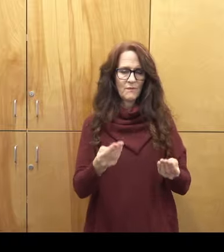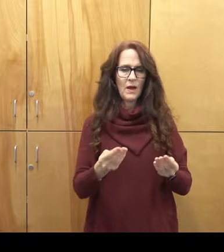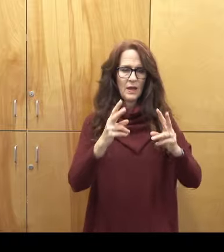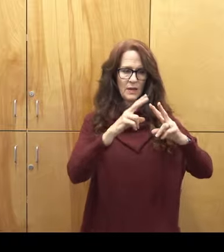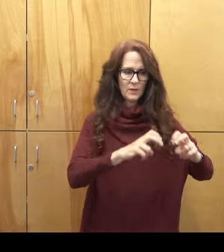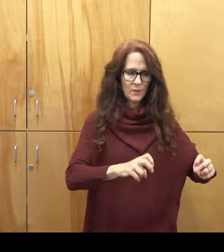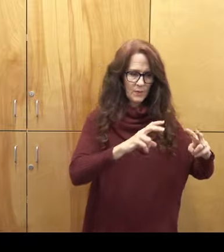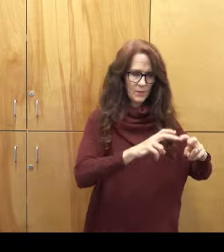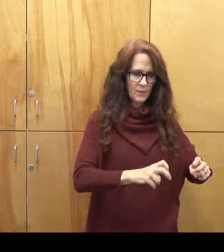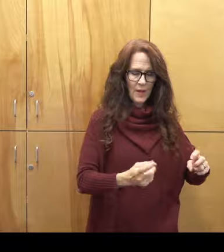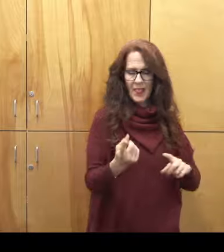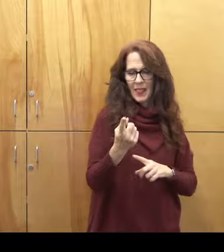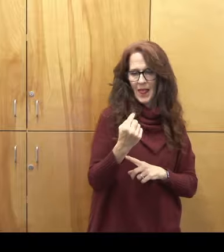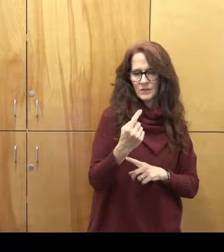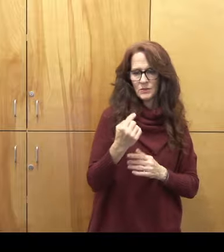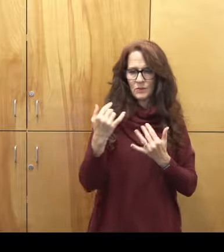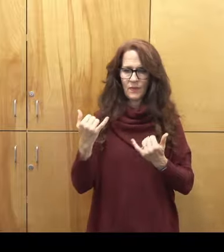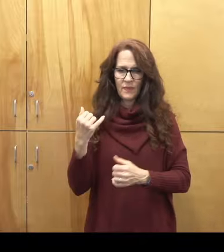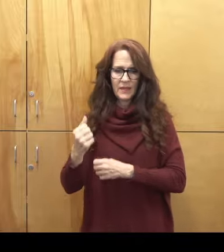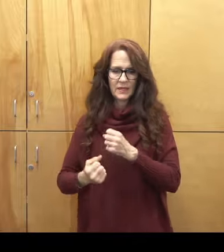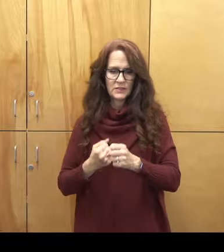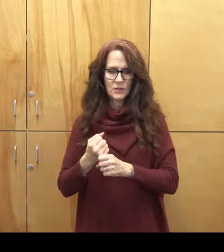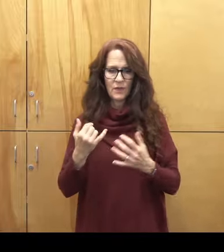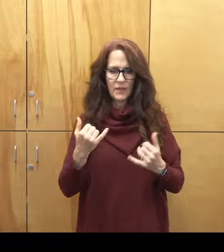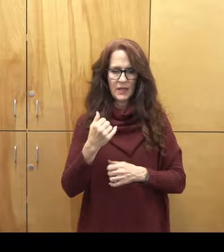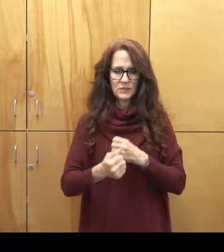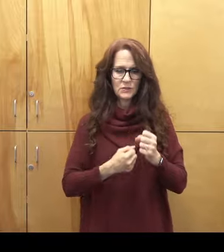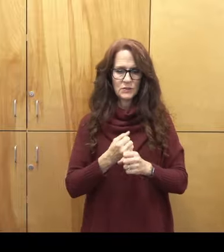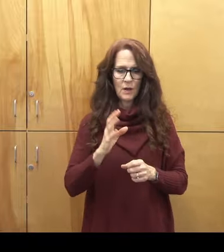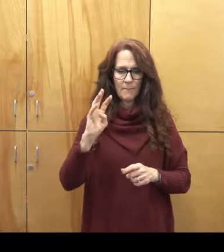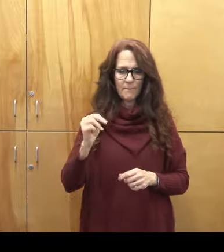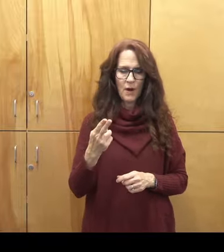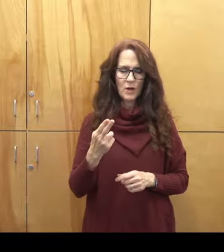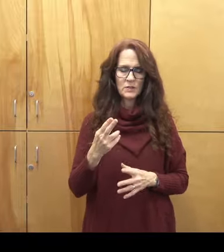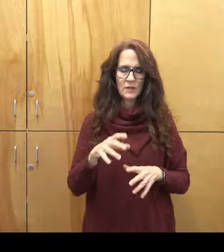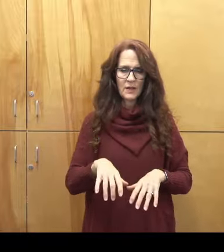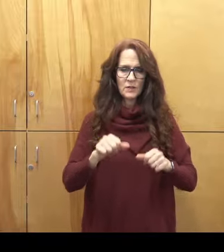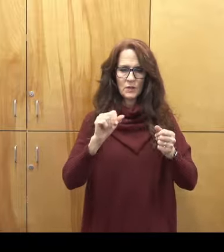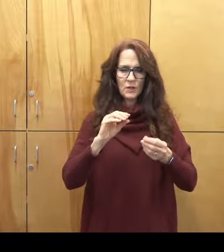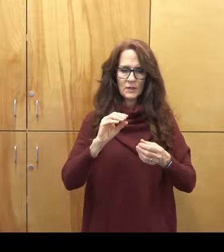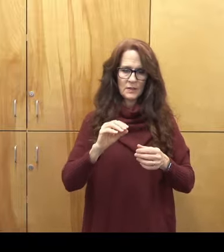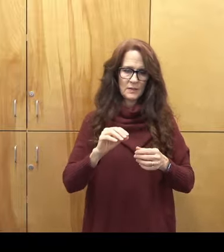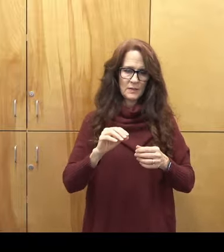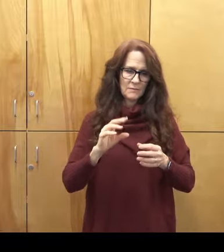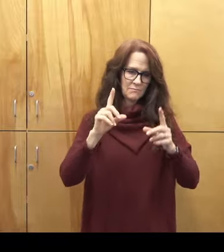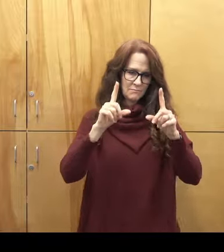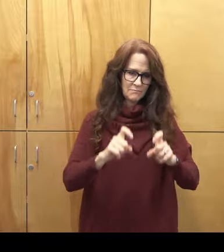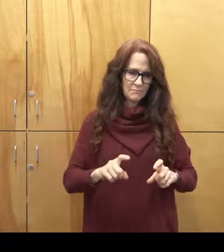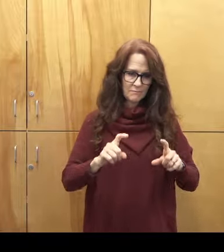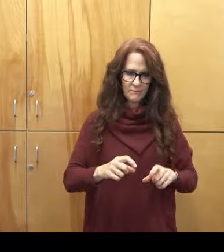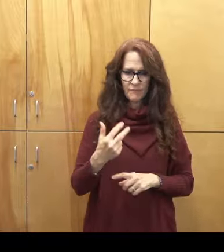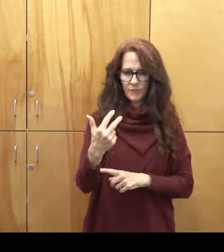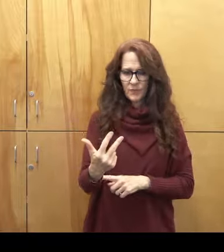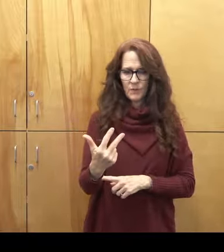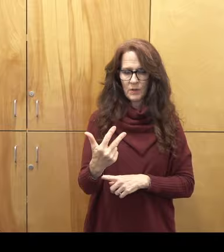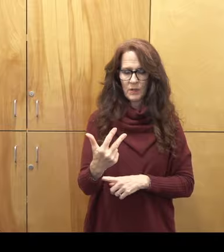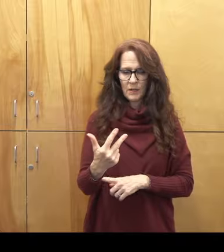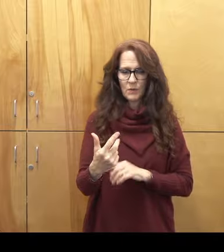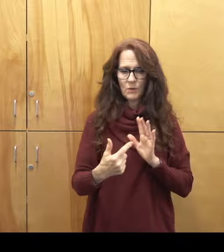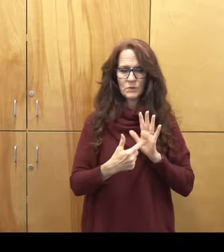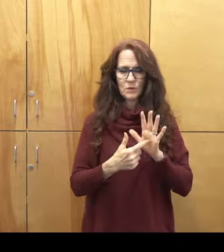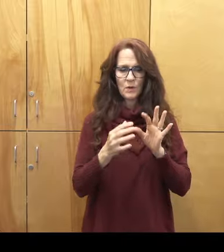to this year, this year in March, students took Diagnostic 3. And so I wanted to share an important data point